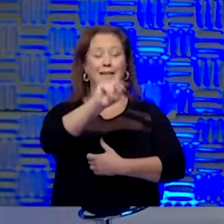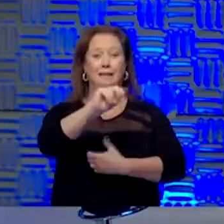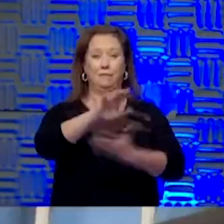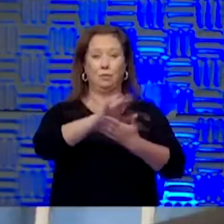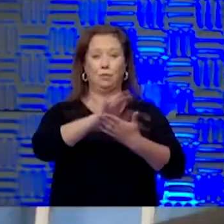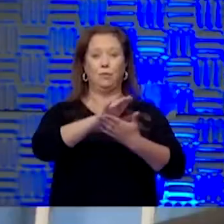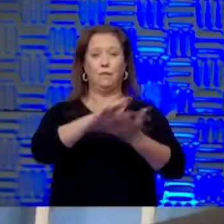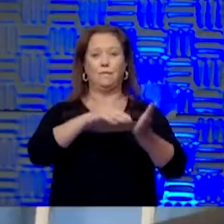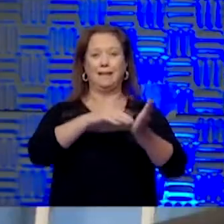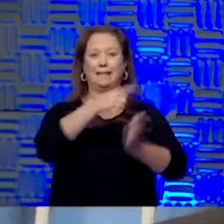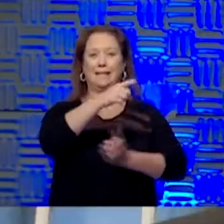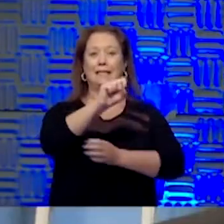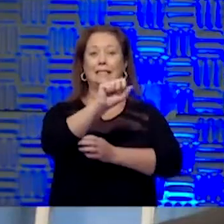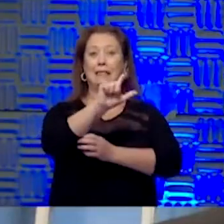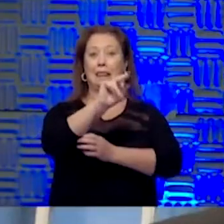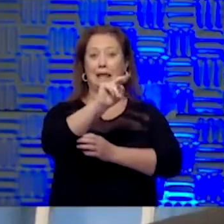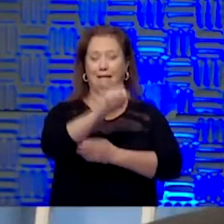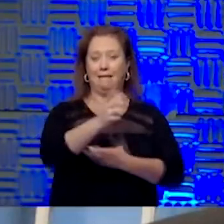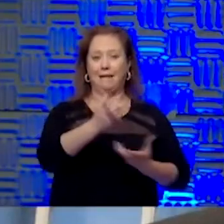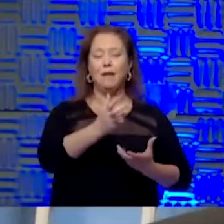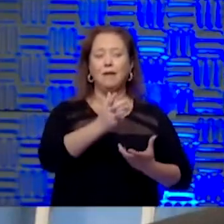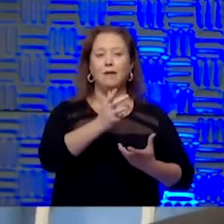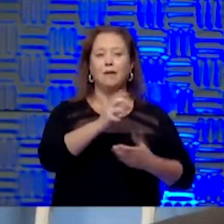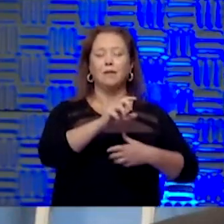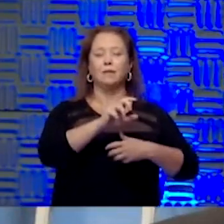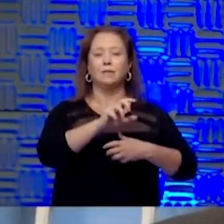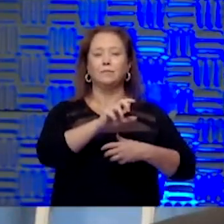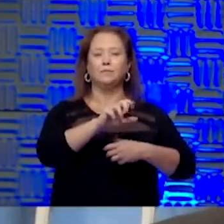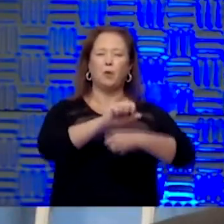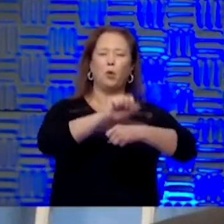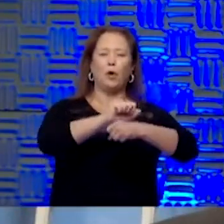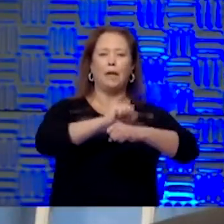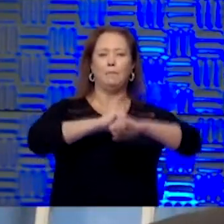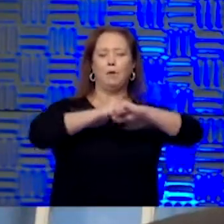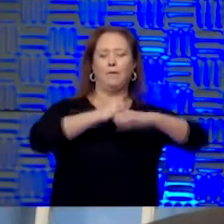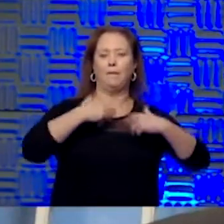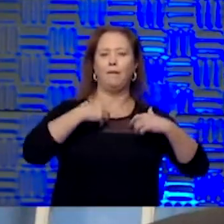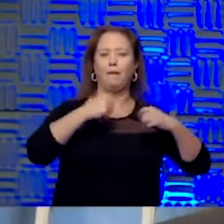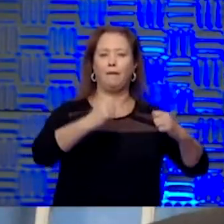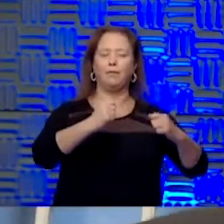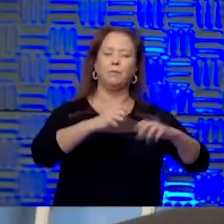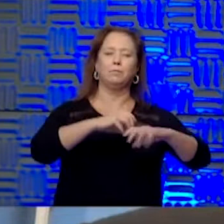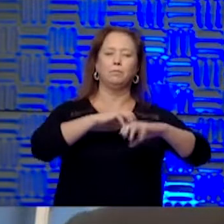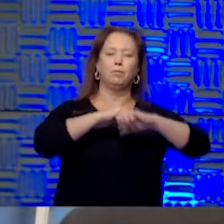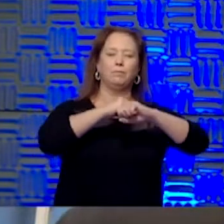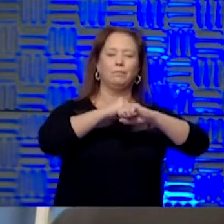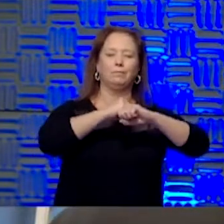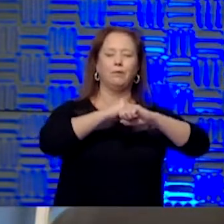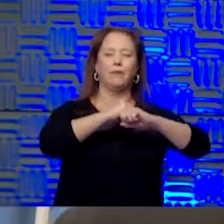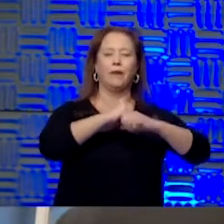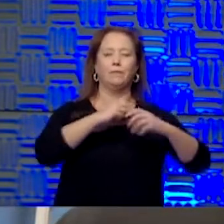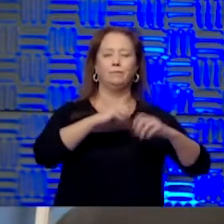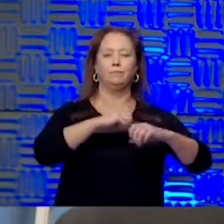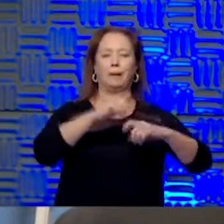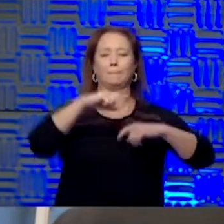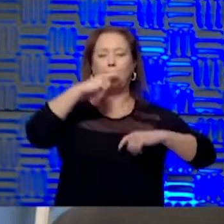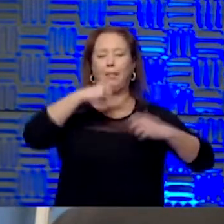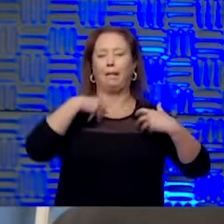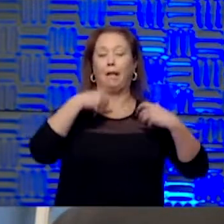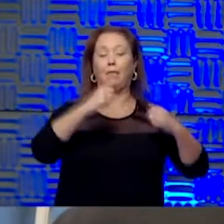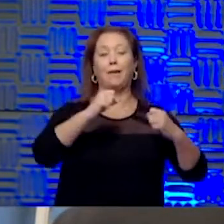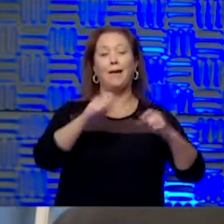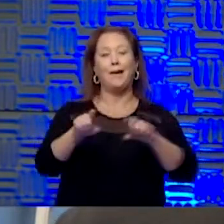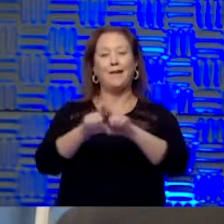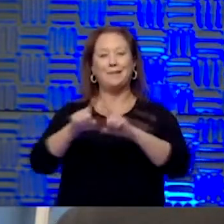Medicine, Salina, is here. He'll be working with in the area of preventive medicine, public health. And we are also joined